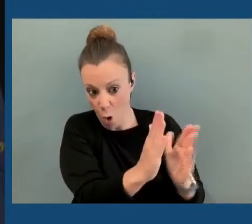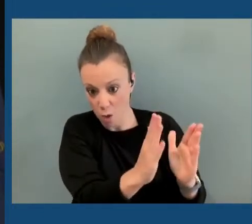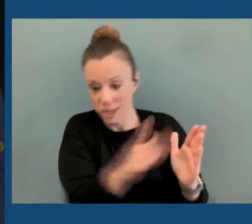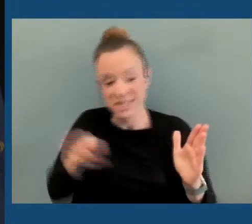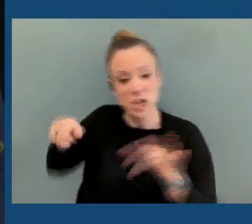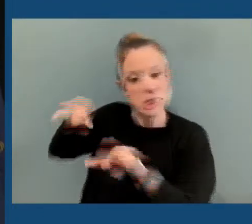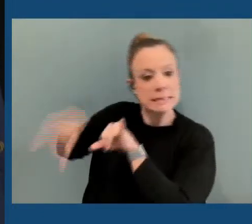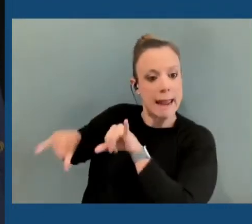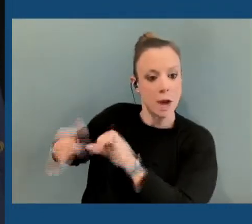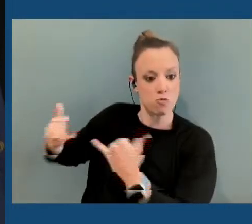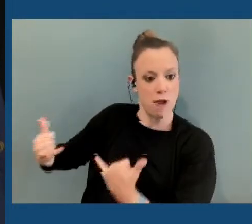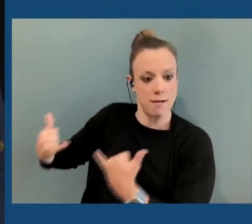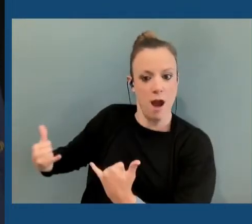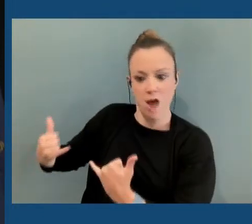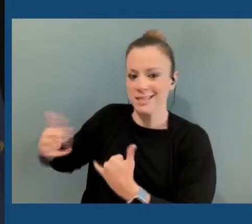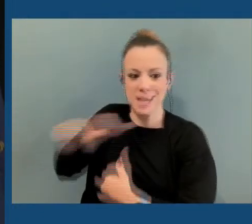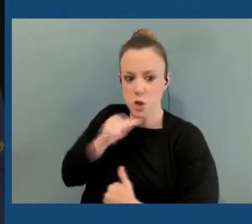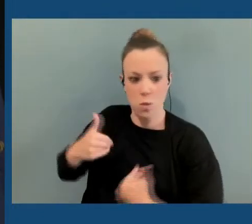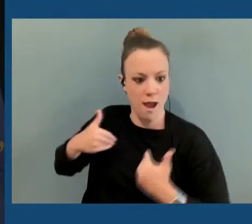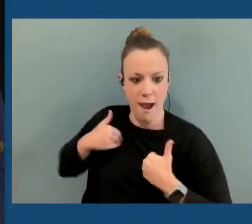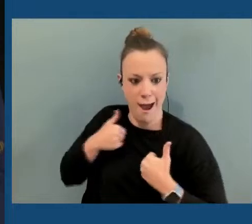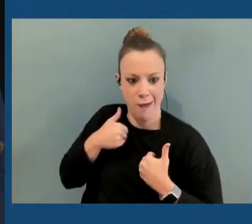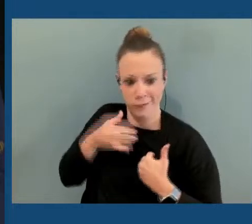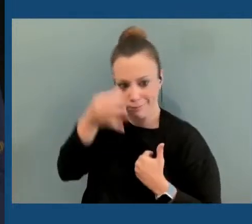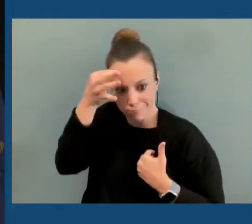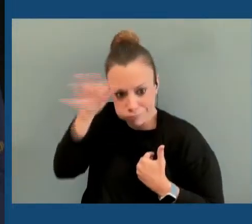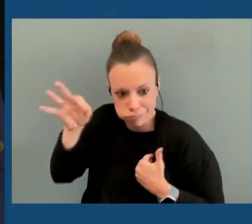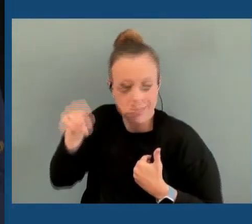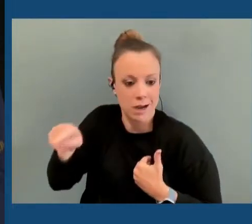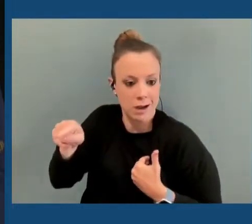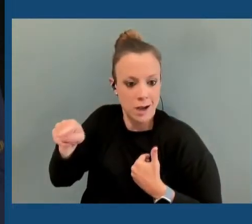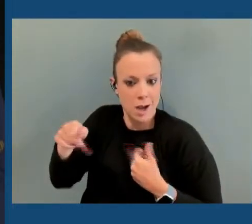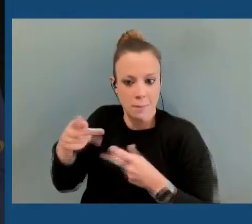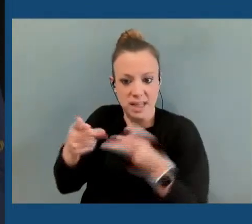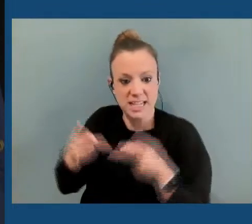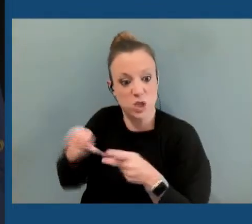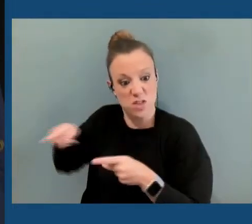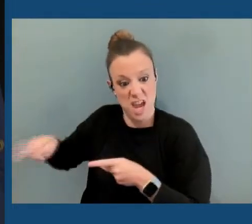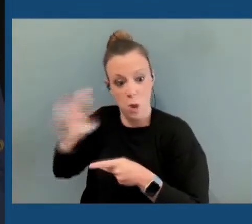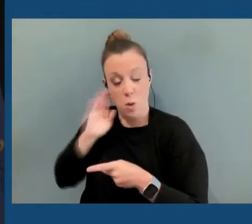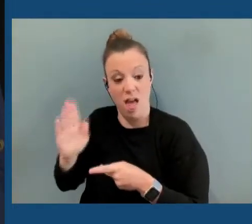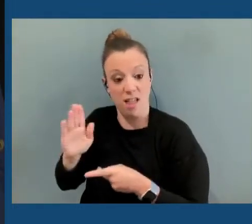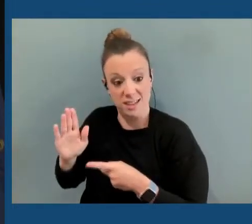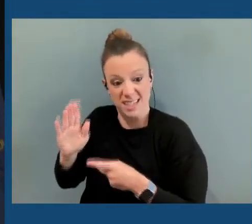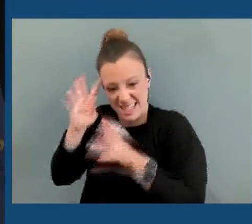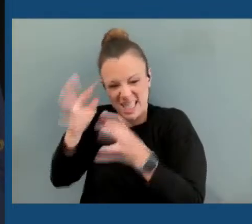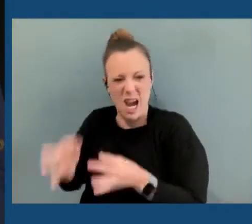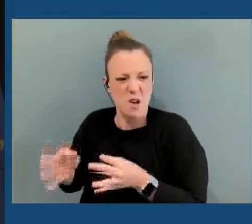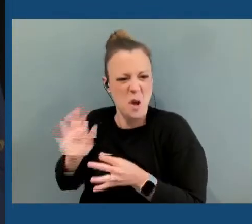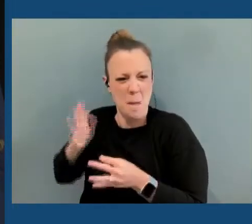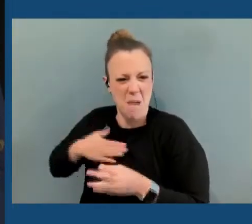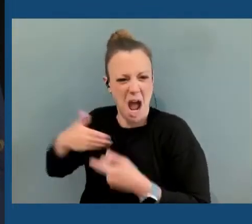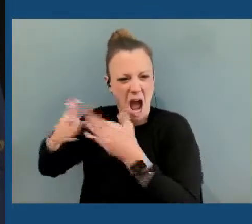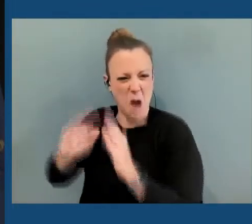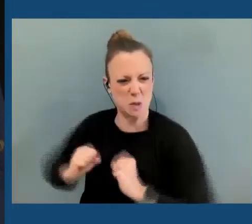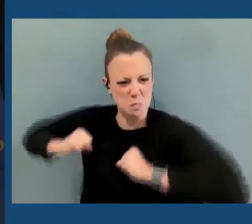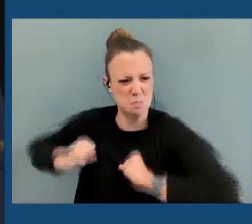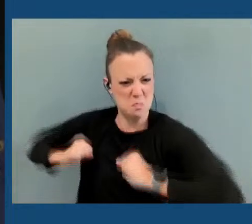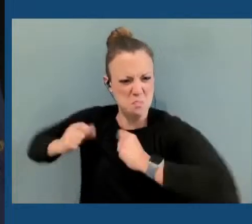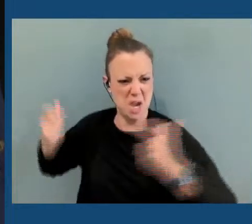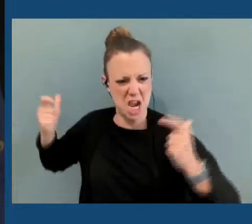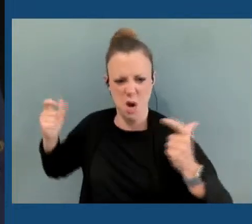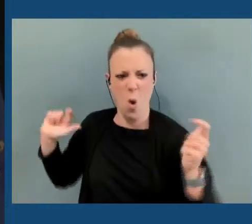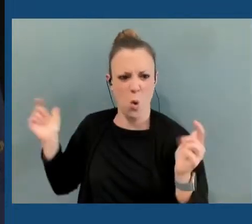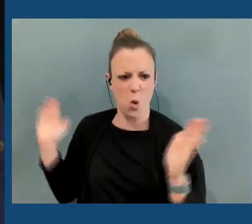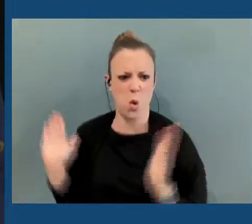have a place nearby to call home, so that'll make a big difference in housing. When I grow up, I might even want